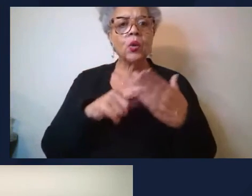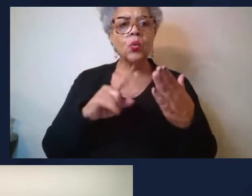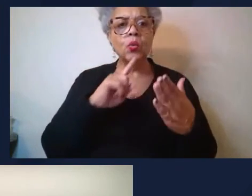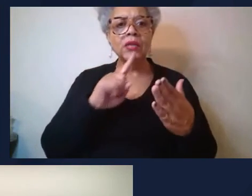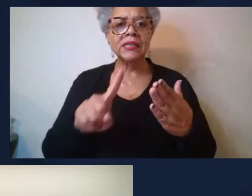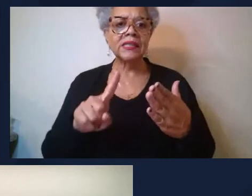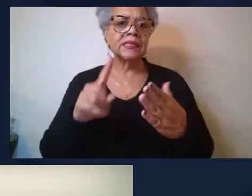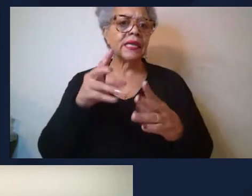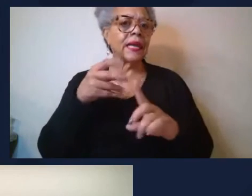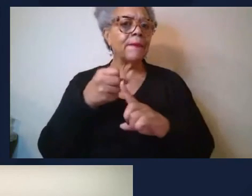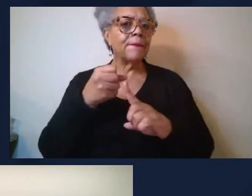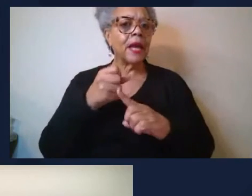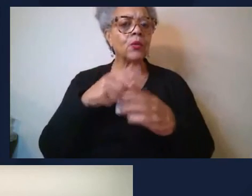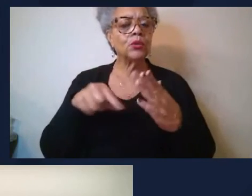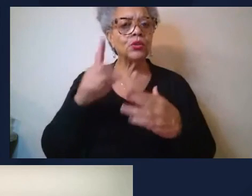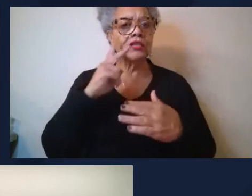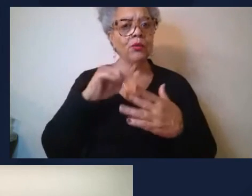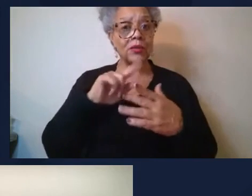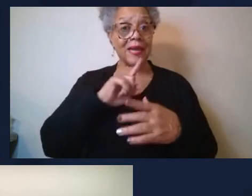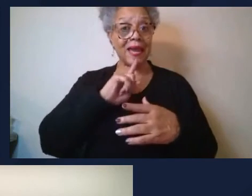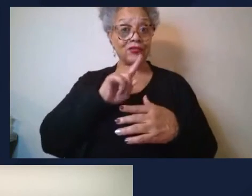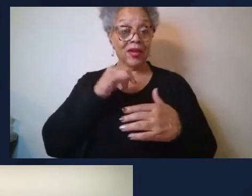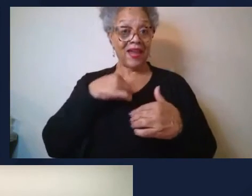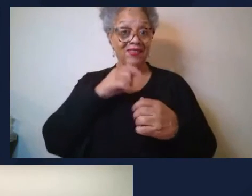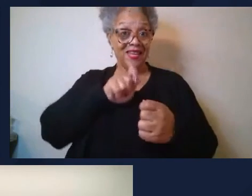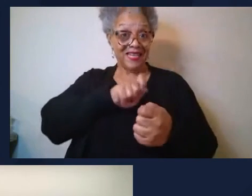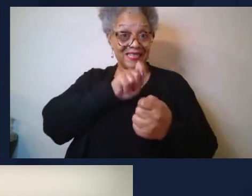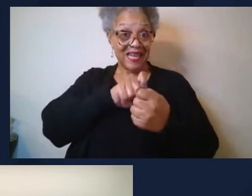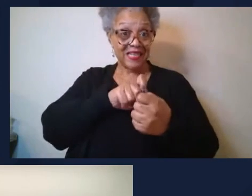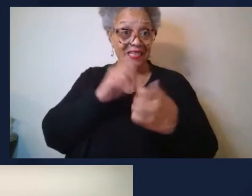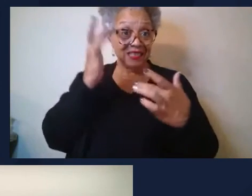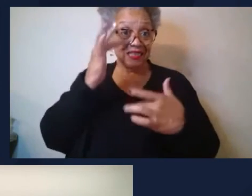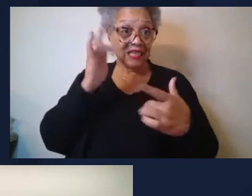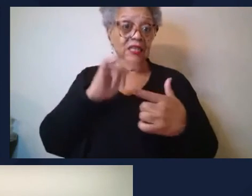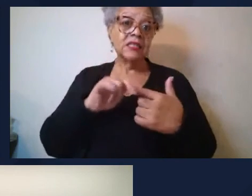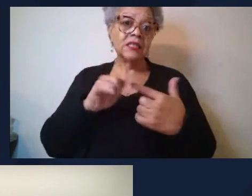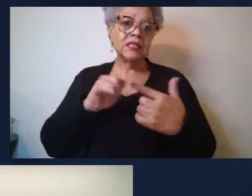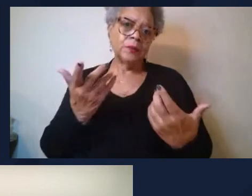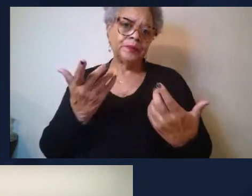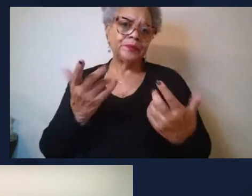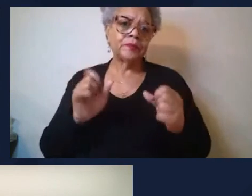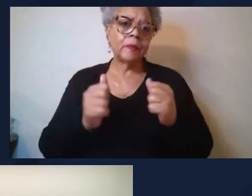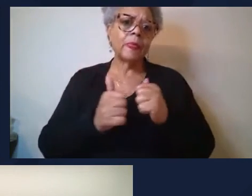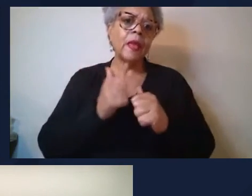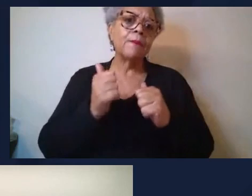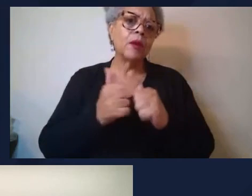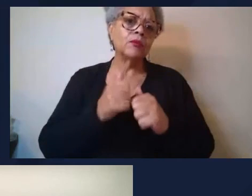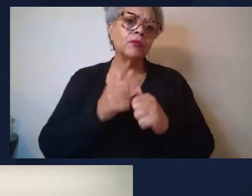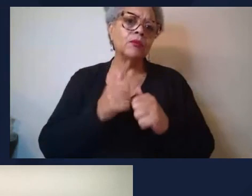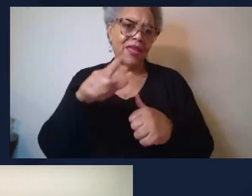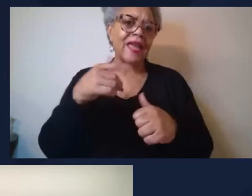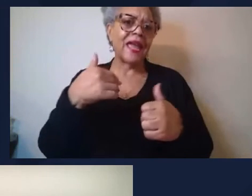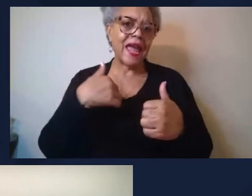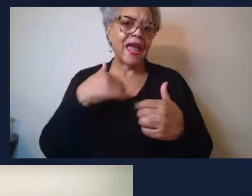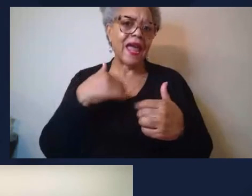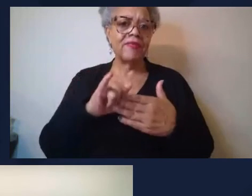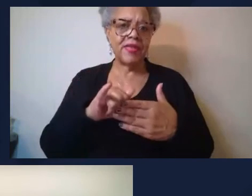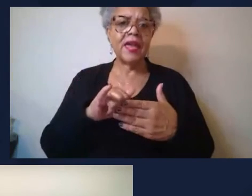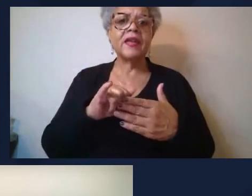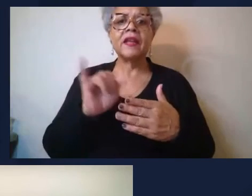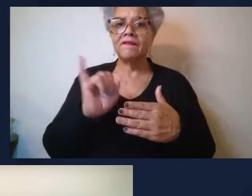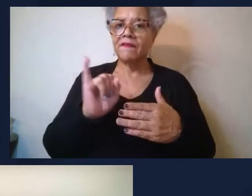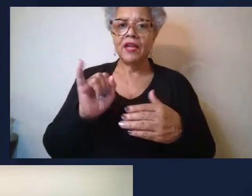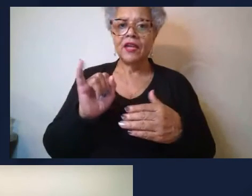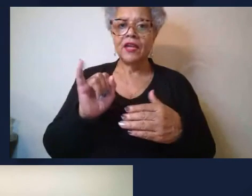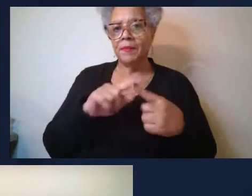present for you to see when they have the active cases. So I think they have been infected, but mostly, most likely they have asymptomatic infection. Thank you.